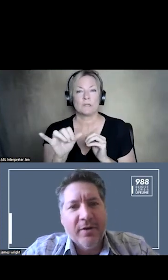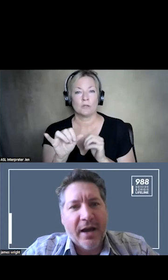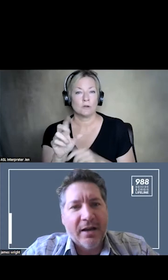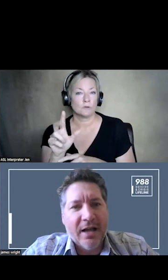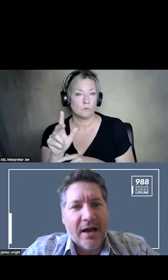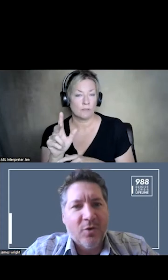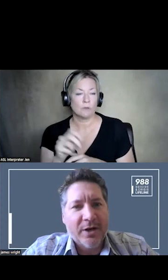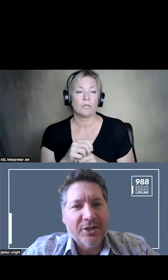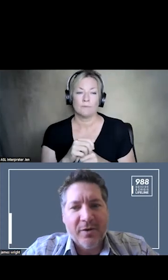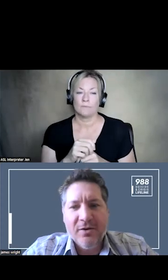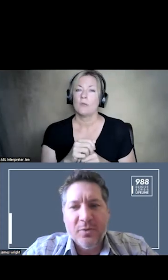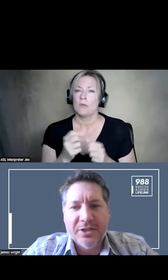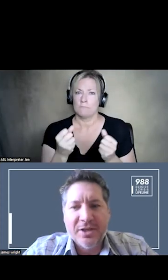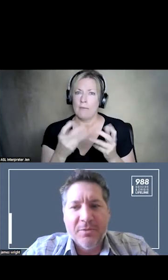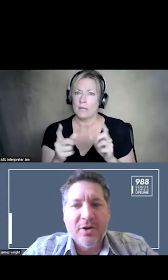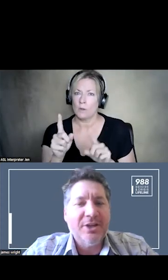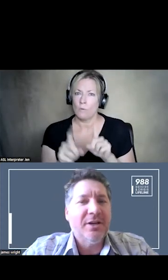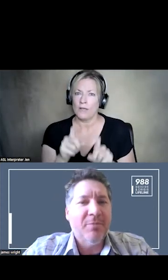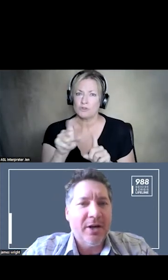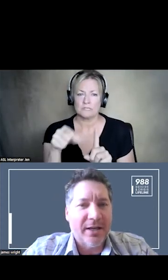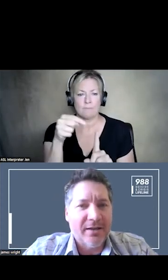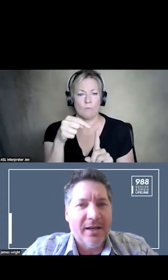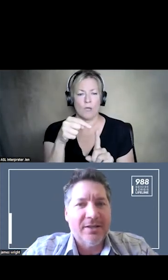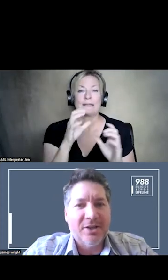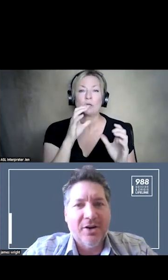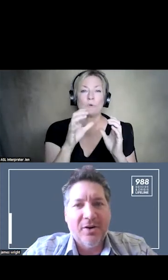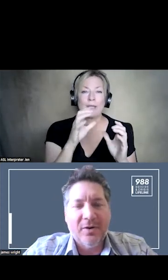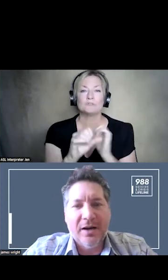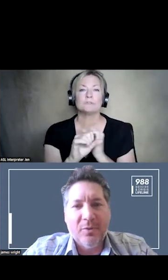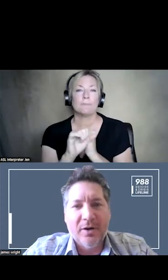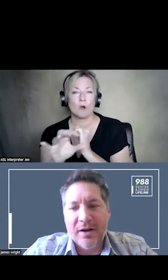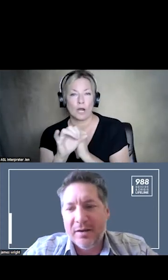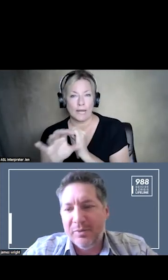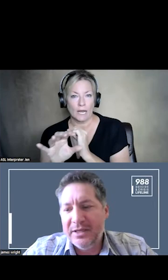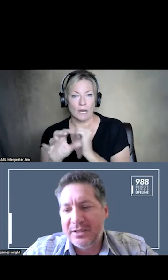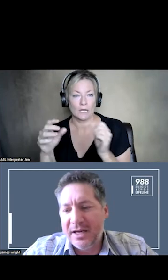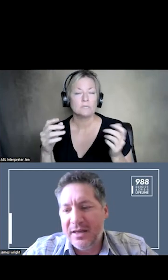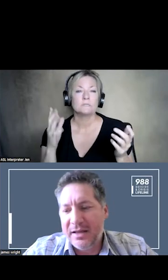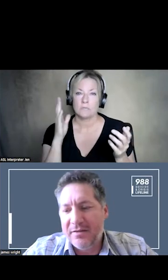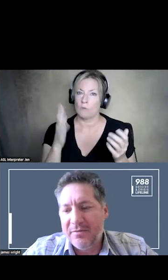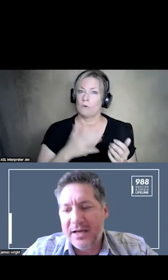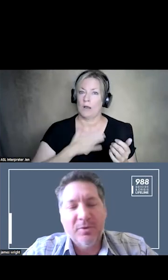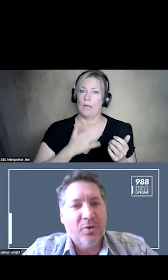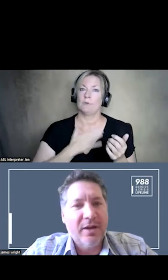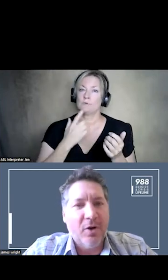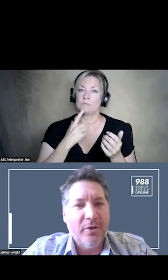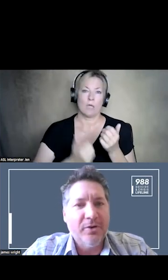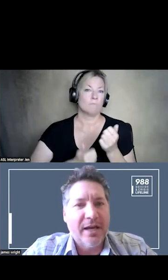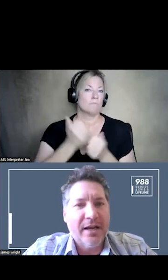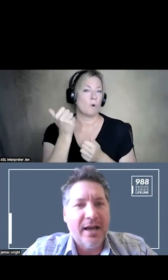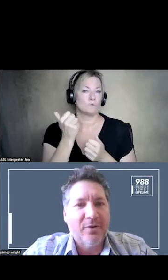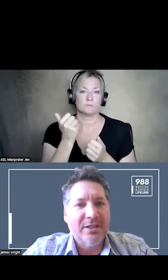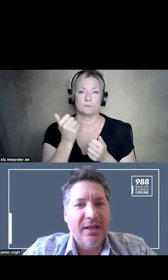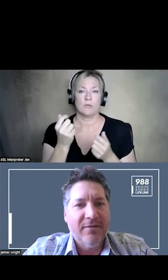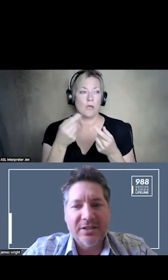of them we've gotten a lot of questions around, which is communication and marketing. And so we're pleased to say that the vast majority of all those